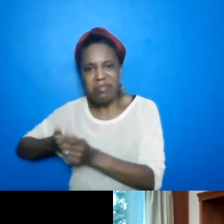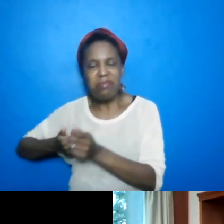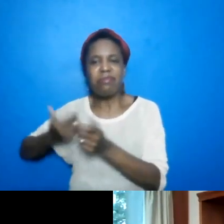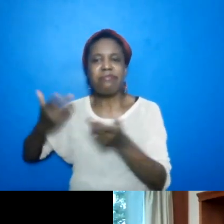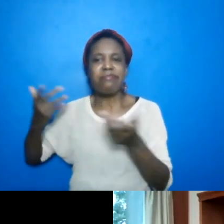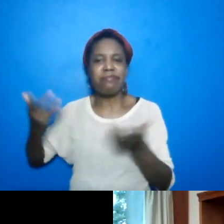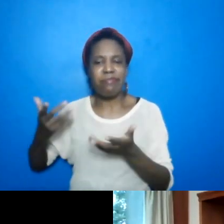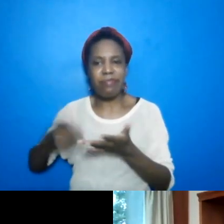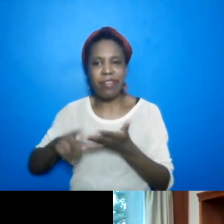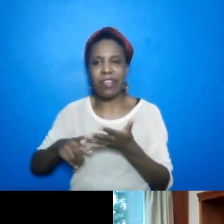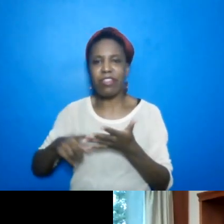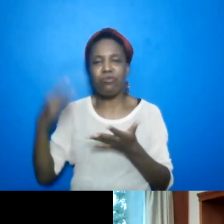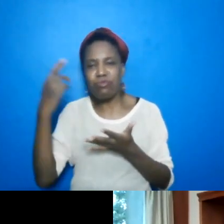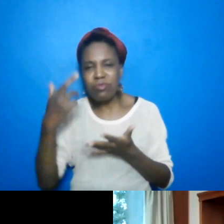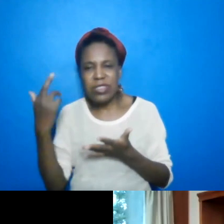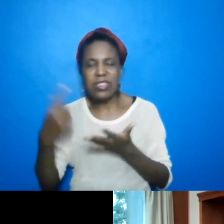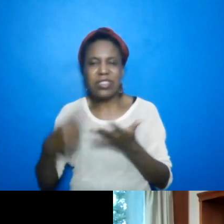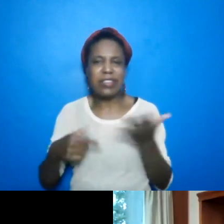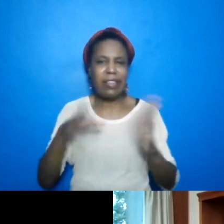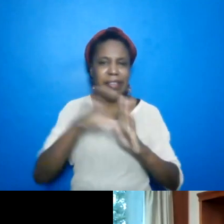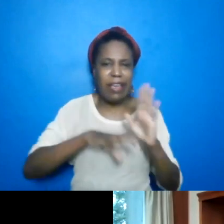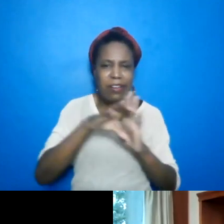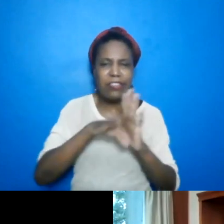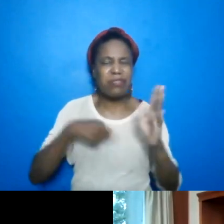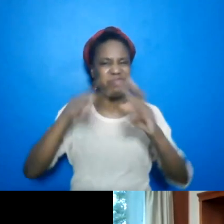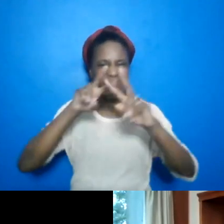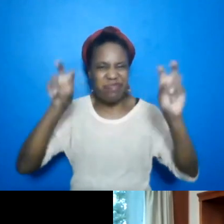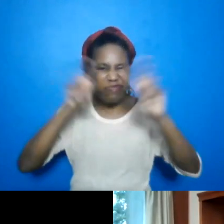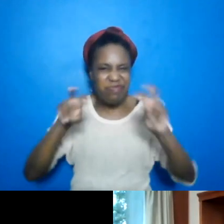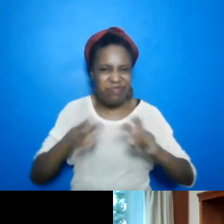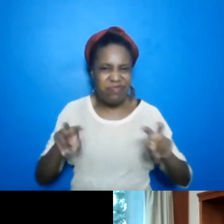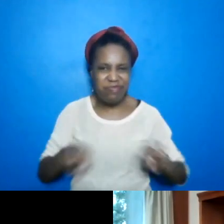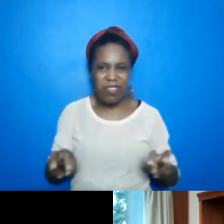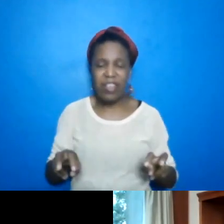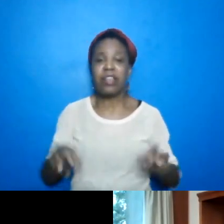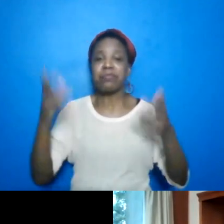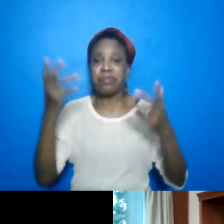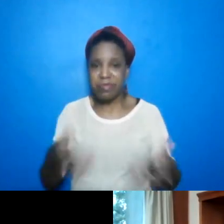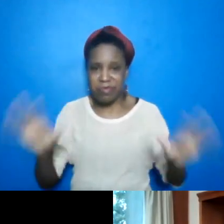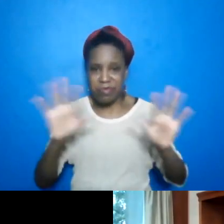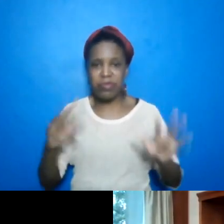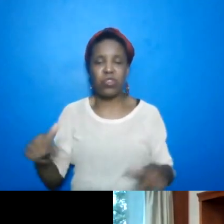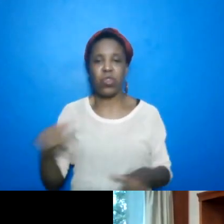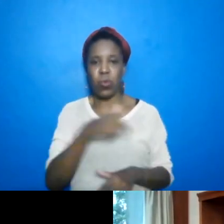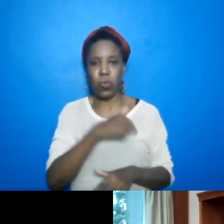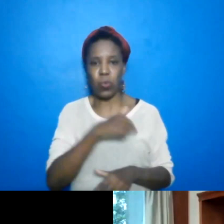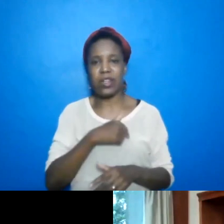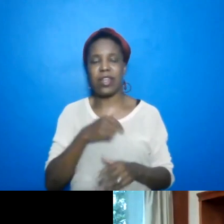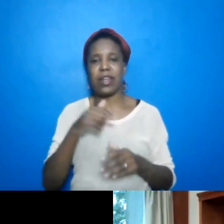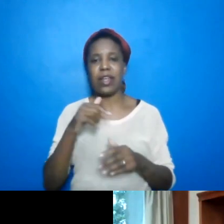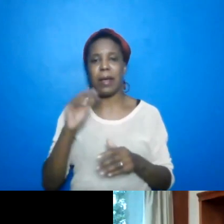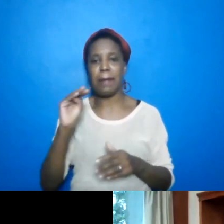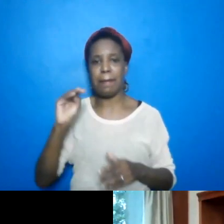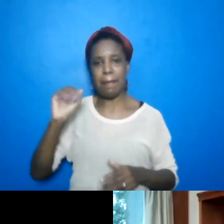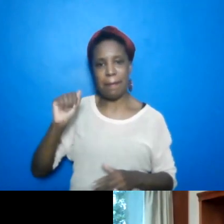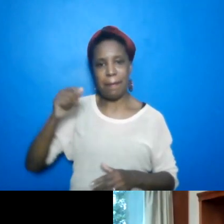you can act and what you can and can't do and say here? And so we did a reverse mapping, we did a dominant story